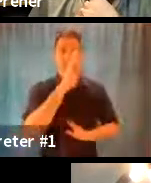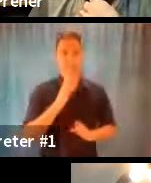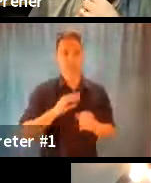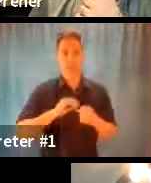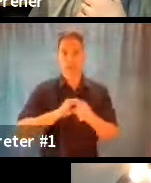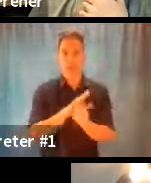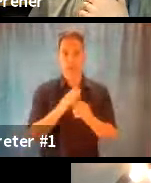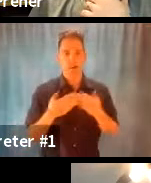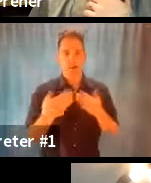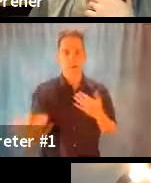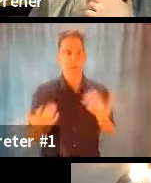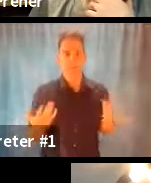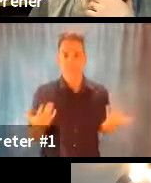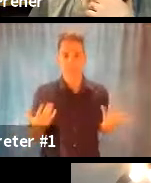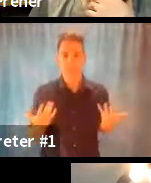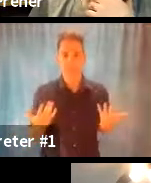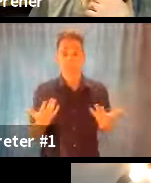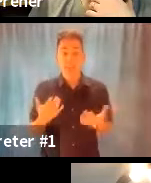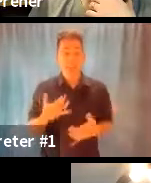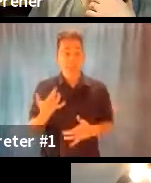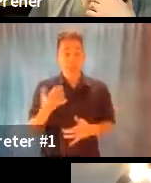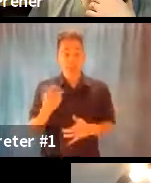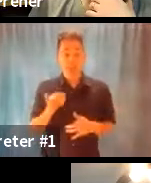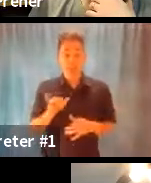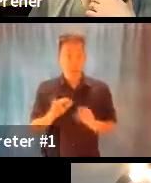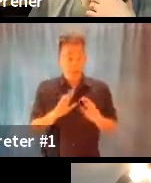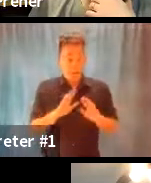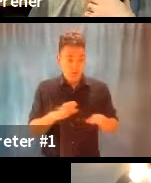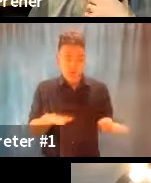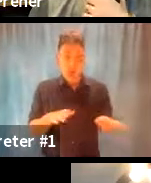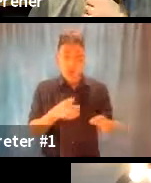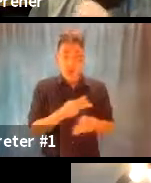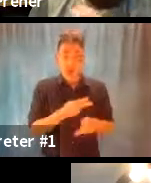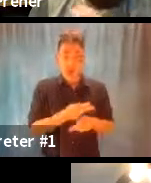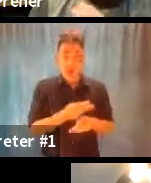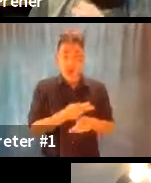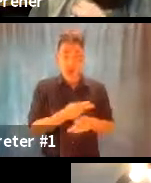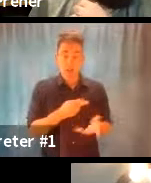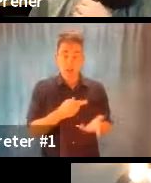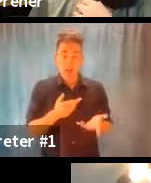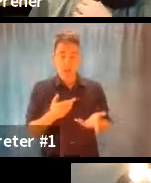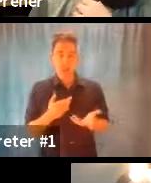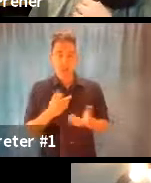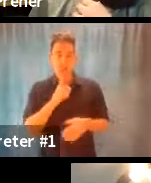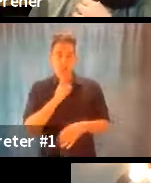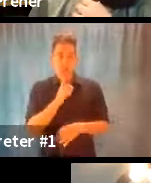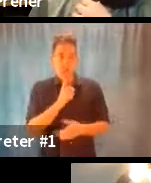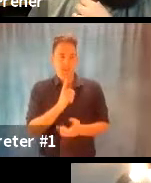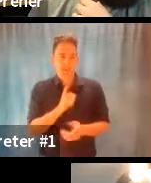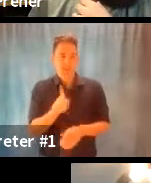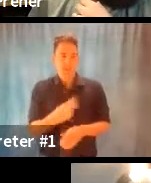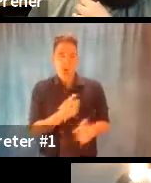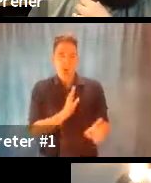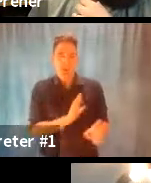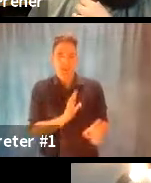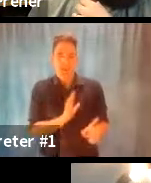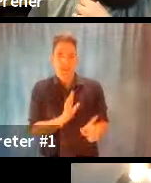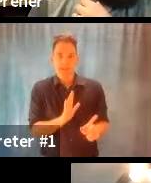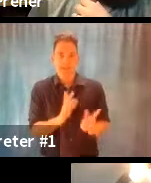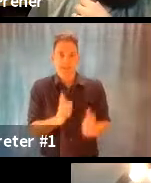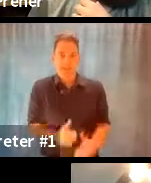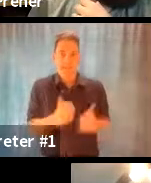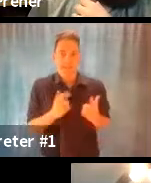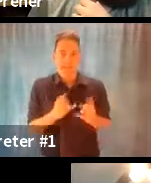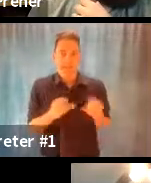as childcare providers are their only lifeline. I know I only have 3 minutes, but I wanted to share a quick story of just